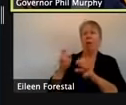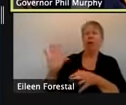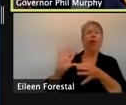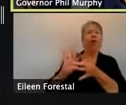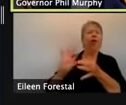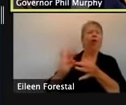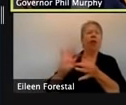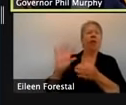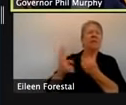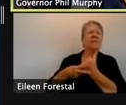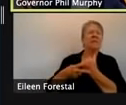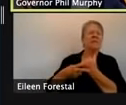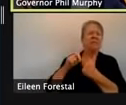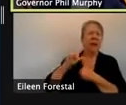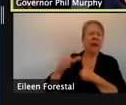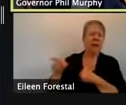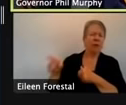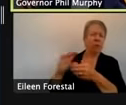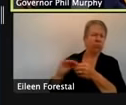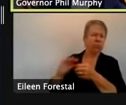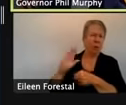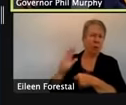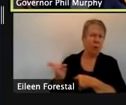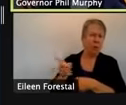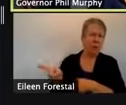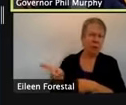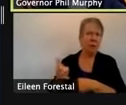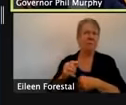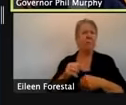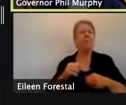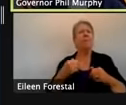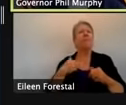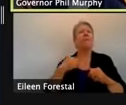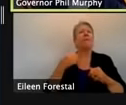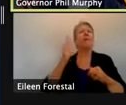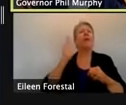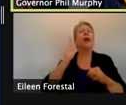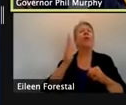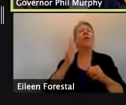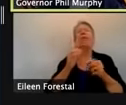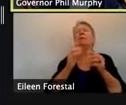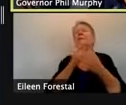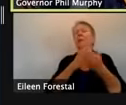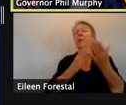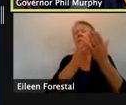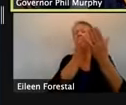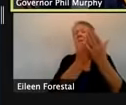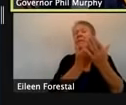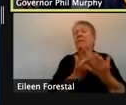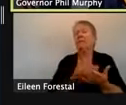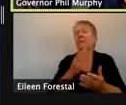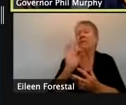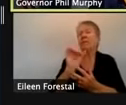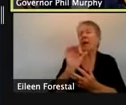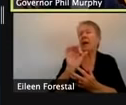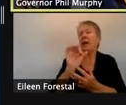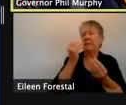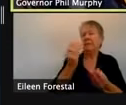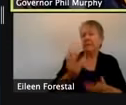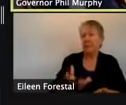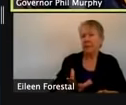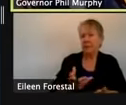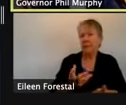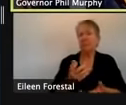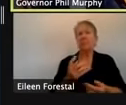do want to leave you with some facts on the MVC today. The MVC is completing more transactions month over